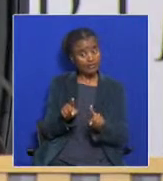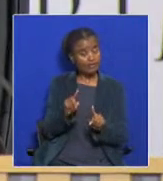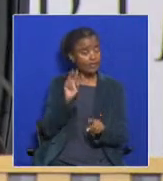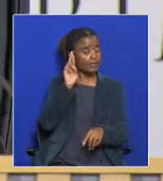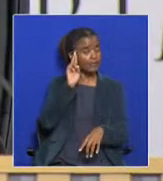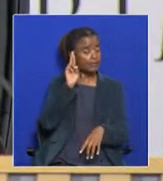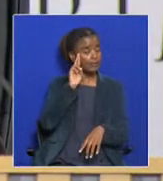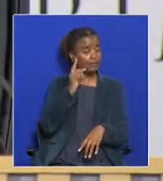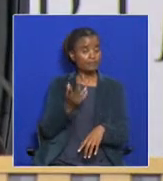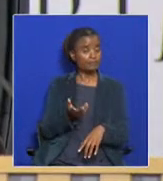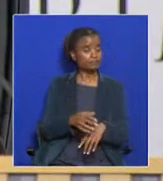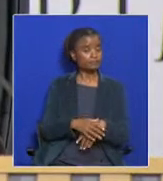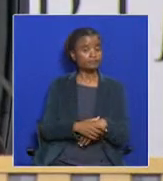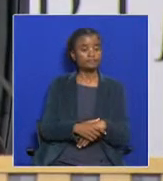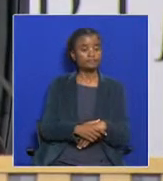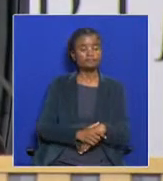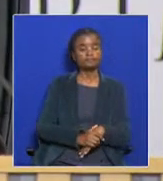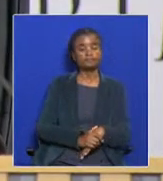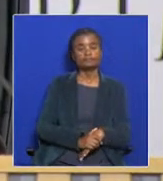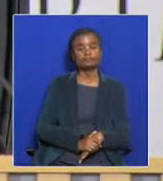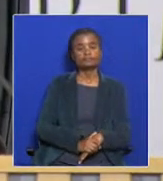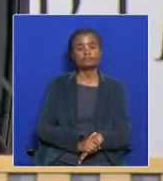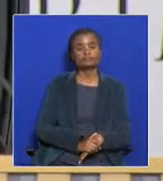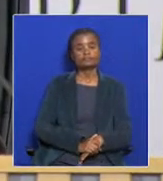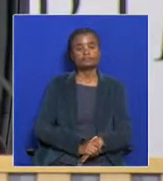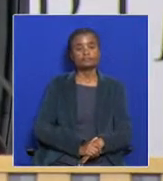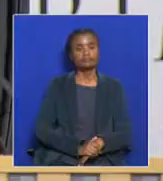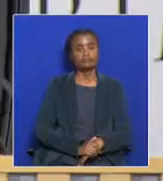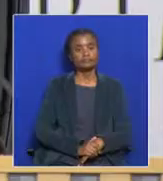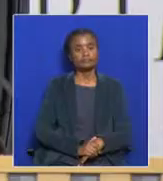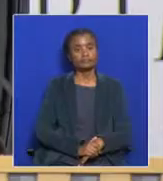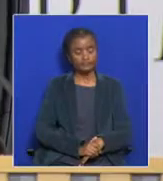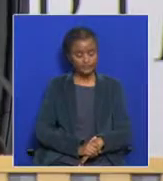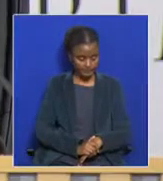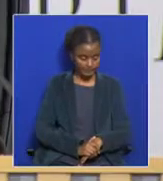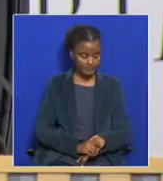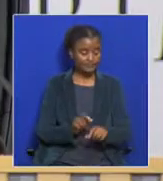Commissioner, I'm going to put this in layman's terms, right?